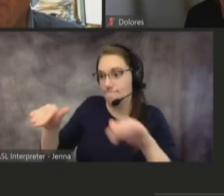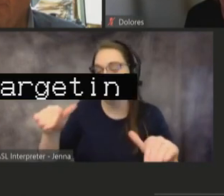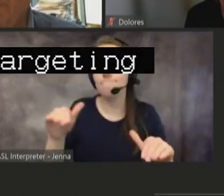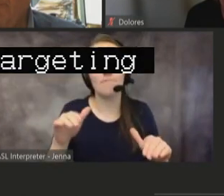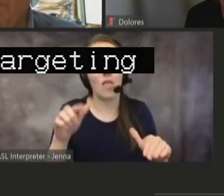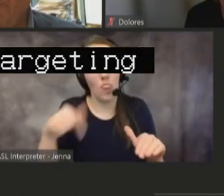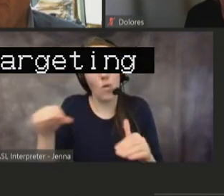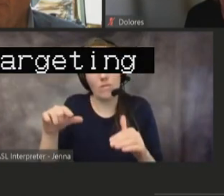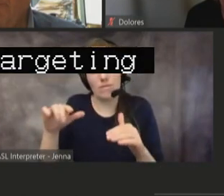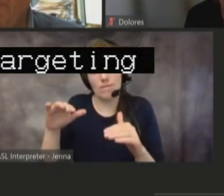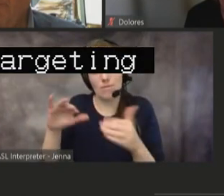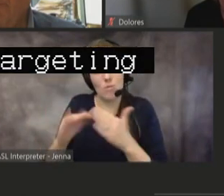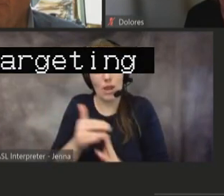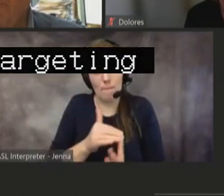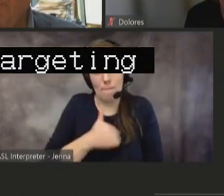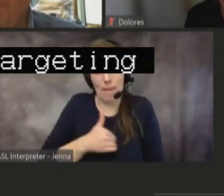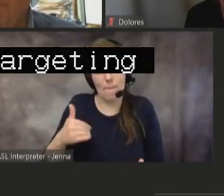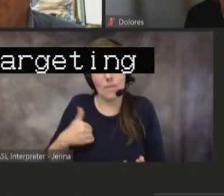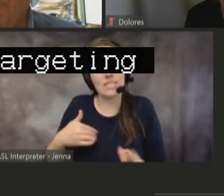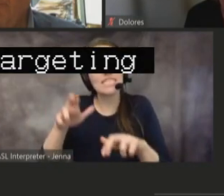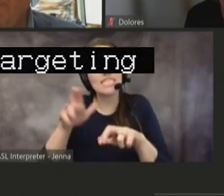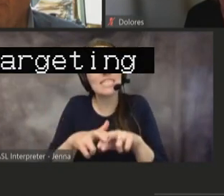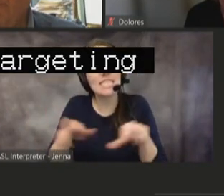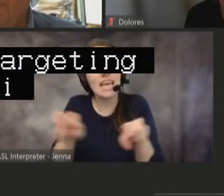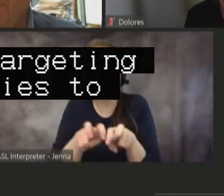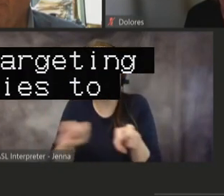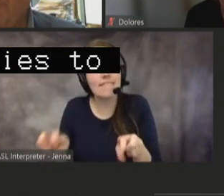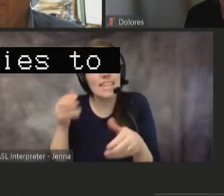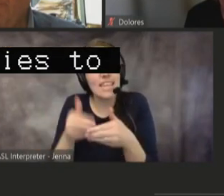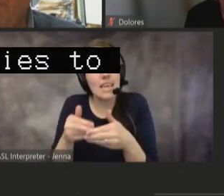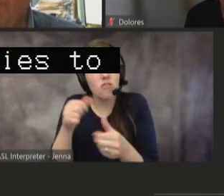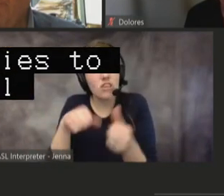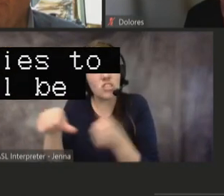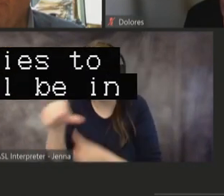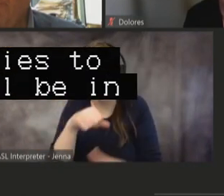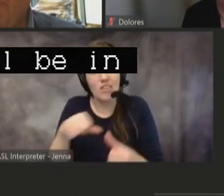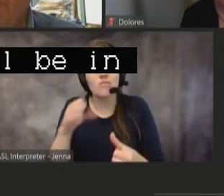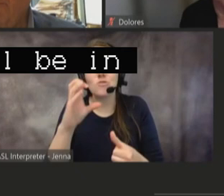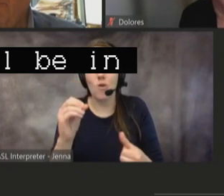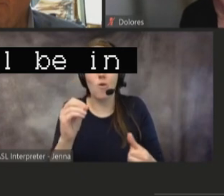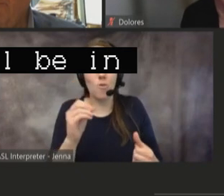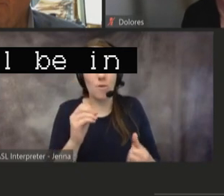ballpark together, so that there is a social element as well as the donation element.